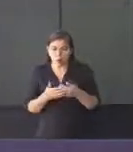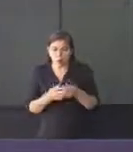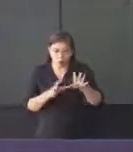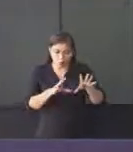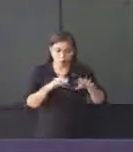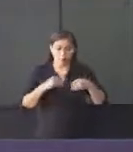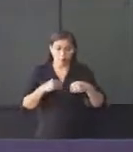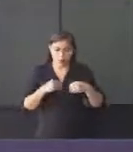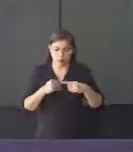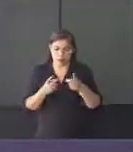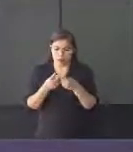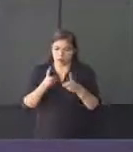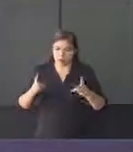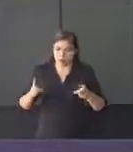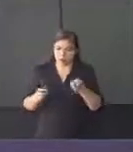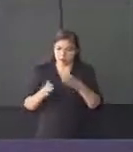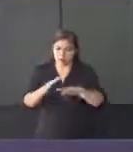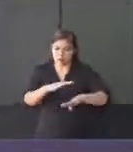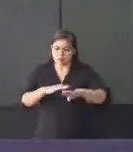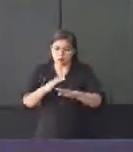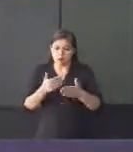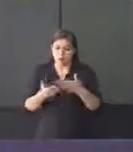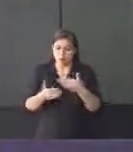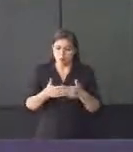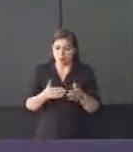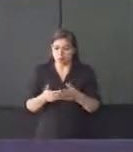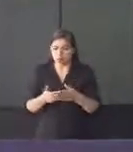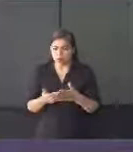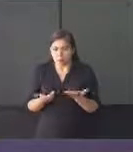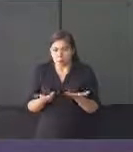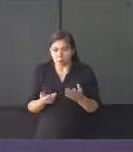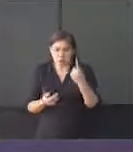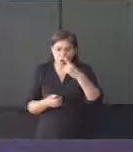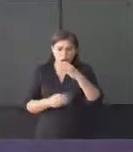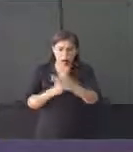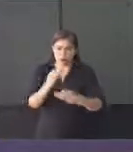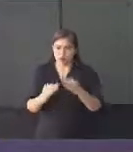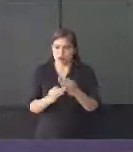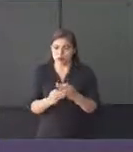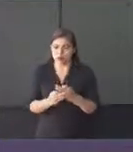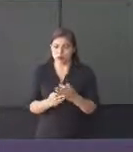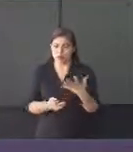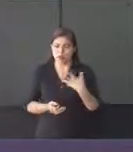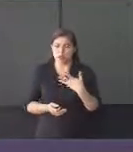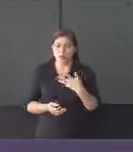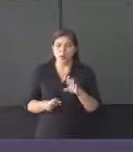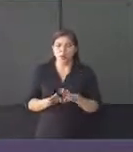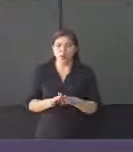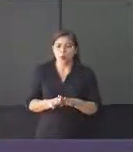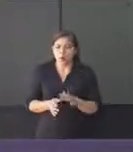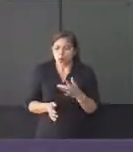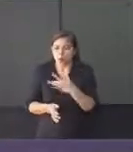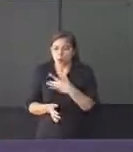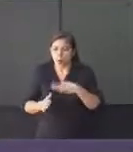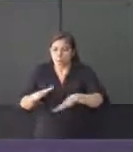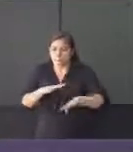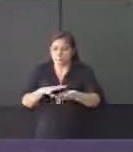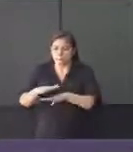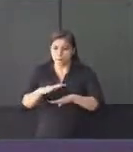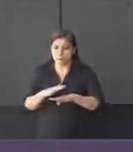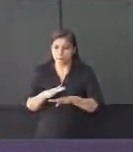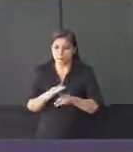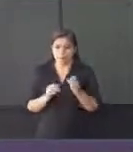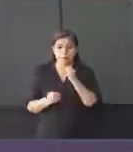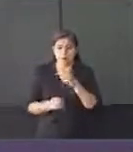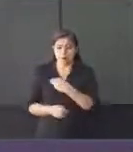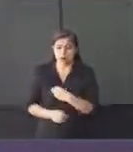the model of reception that we have developed is basically a generalized model which has at its very